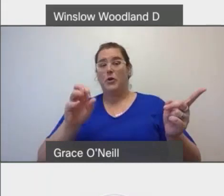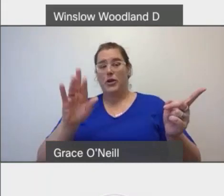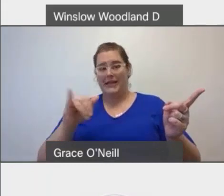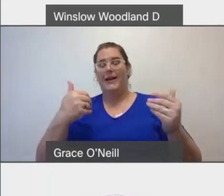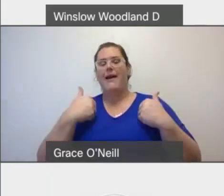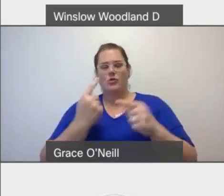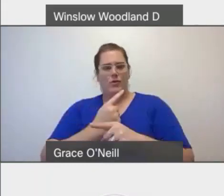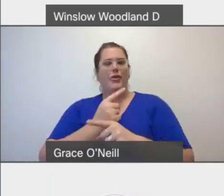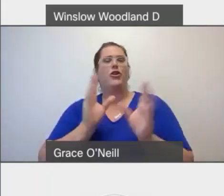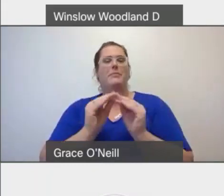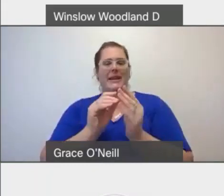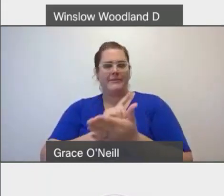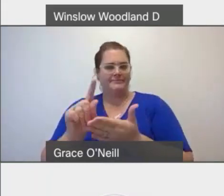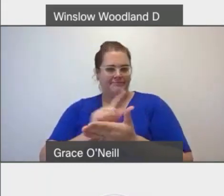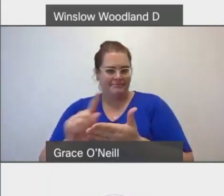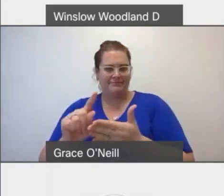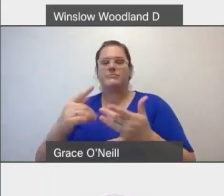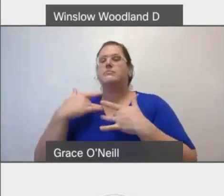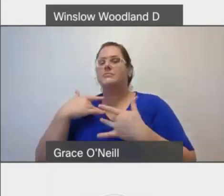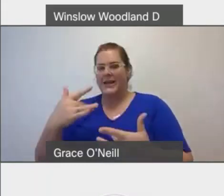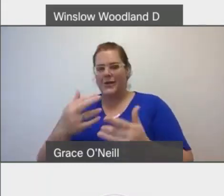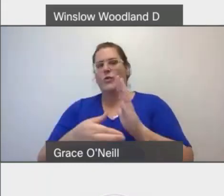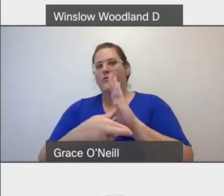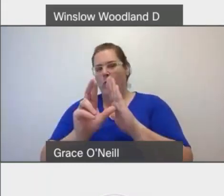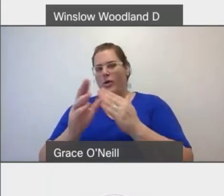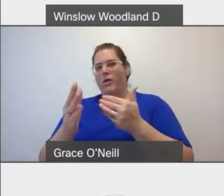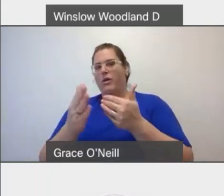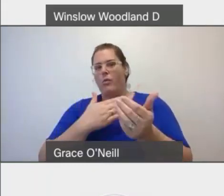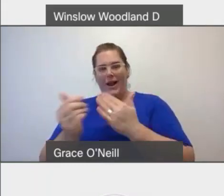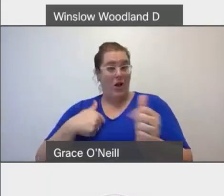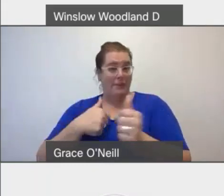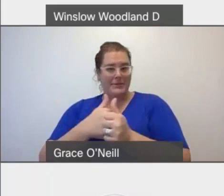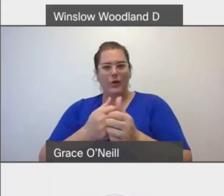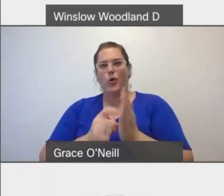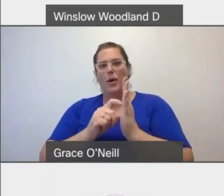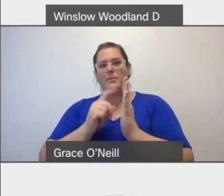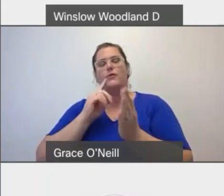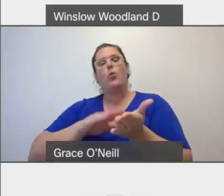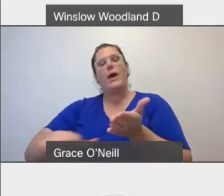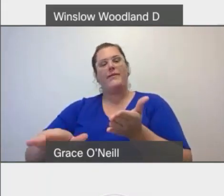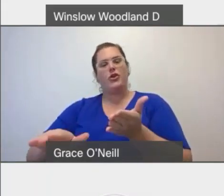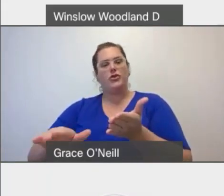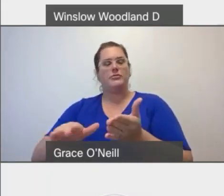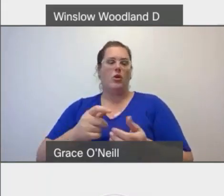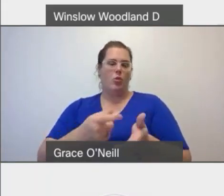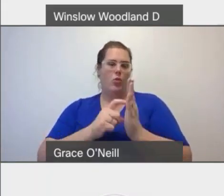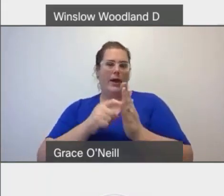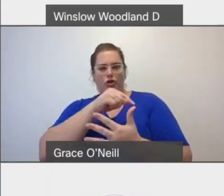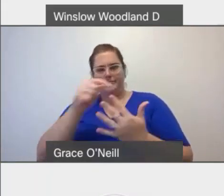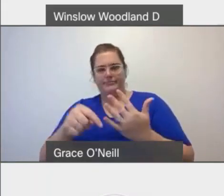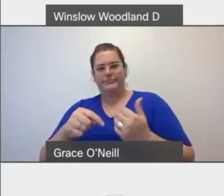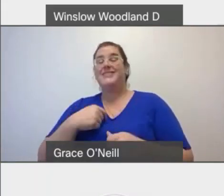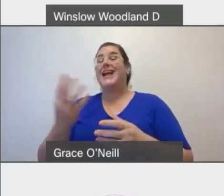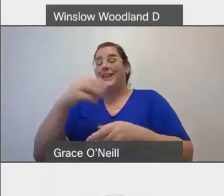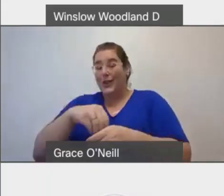they review any updated requirements for staff in the waiver, including this new requirement